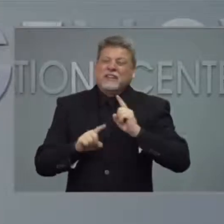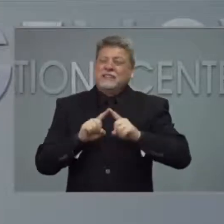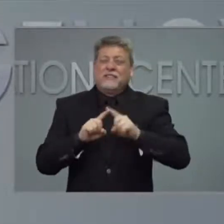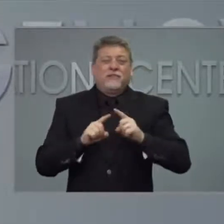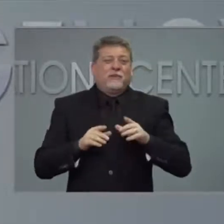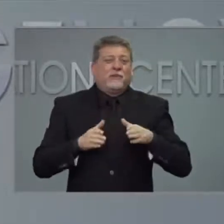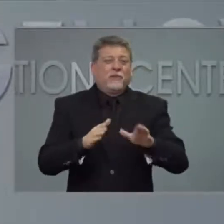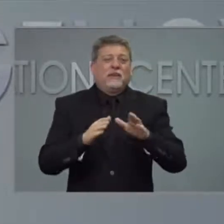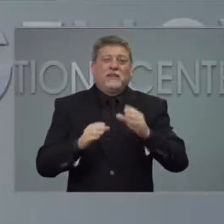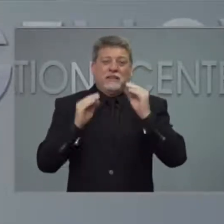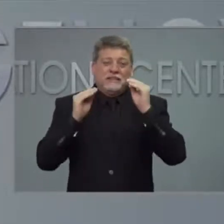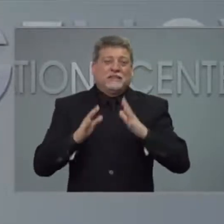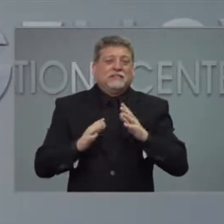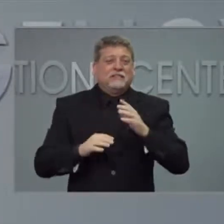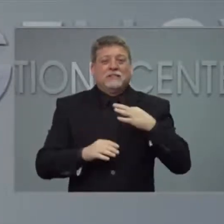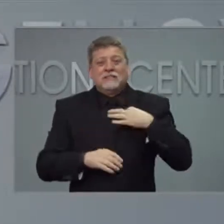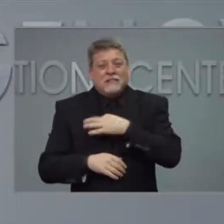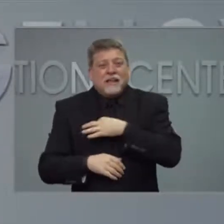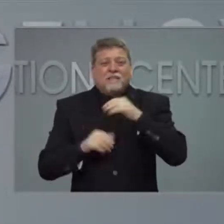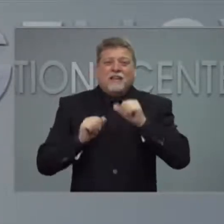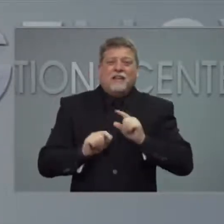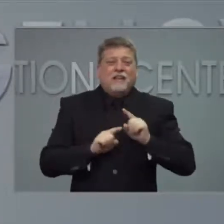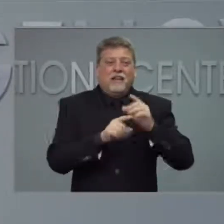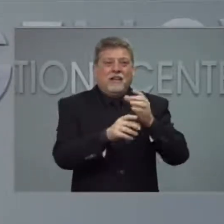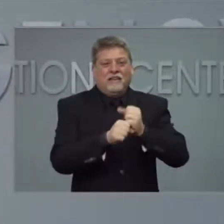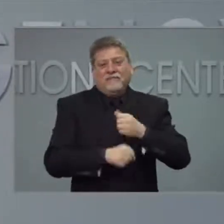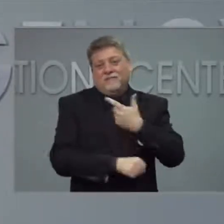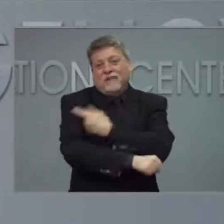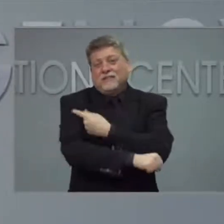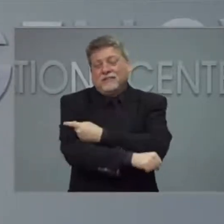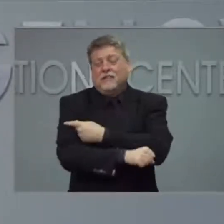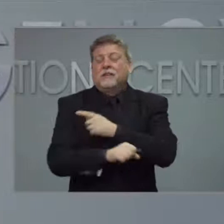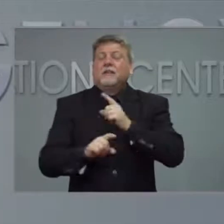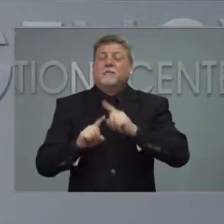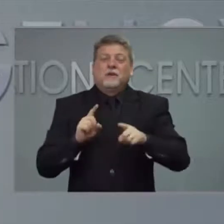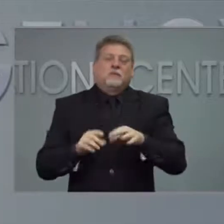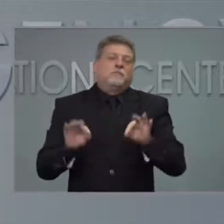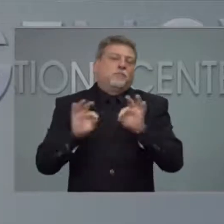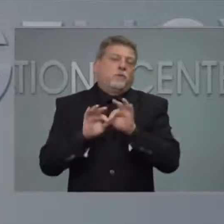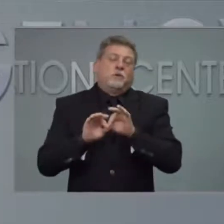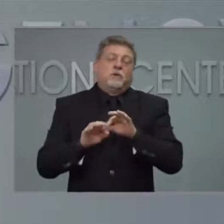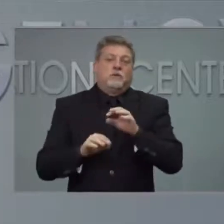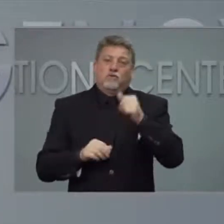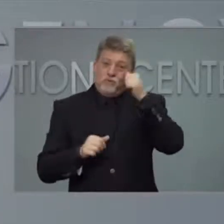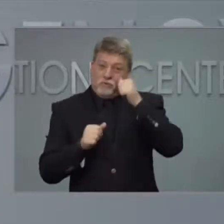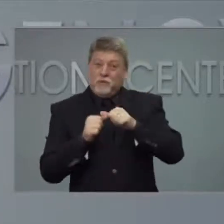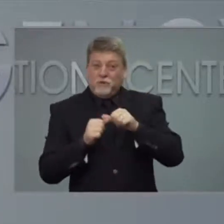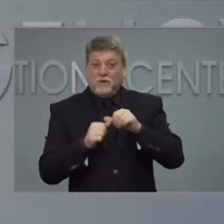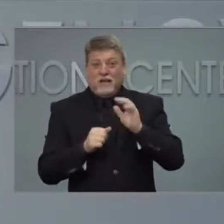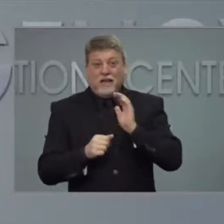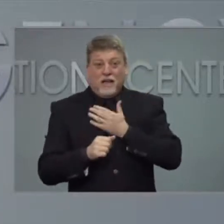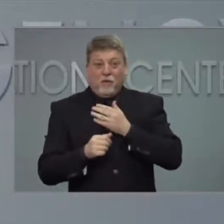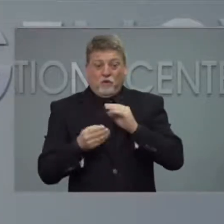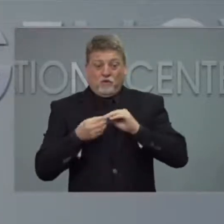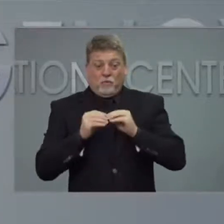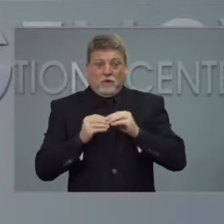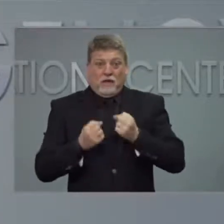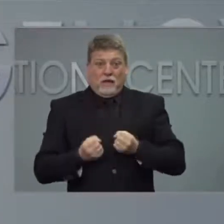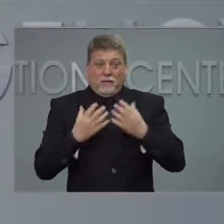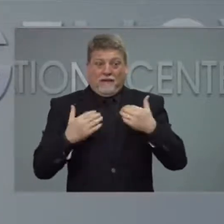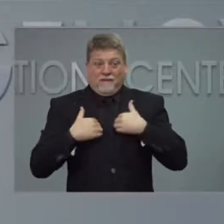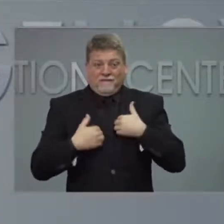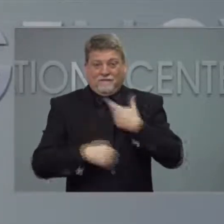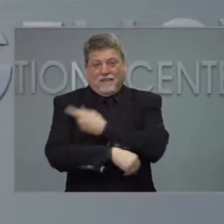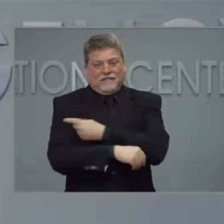which our school personnel can access vaccine, but I'd remind everyone that supply is incredibly limited. And remember, we also